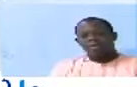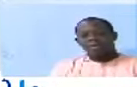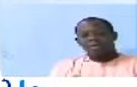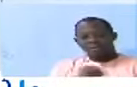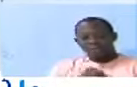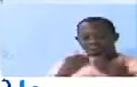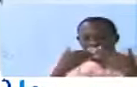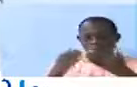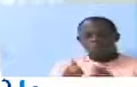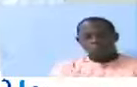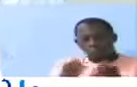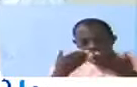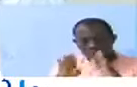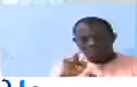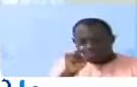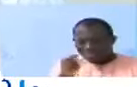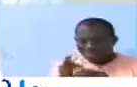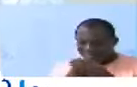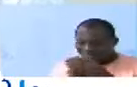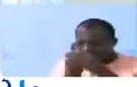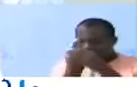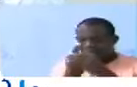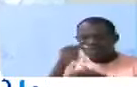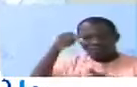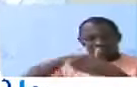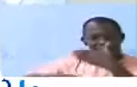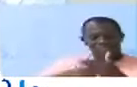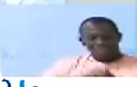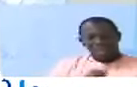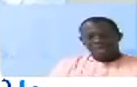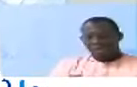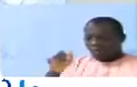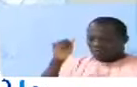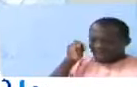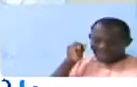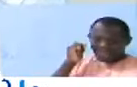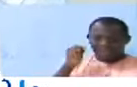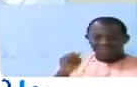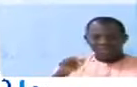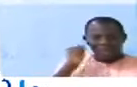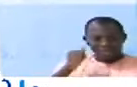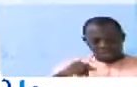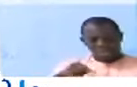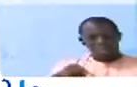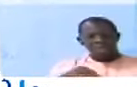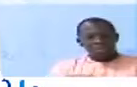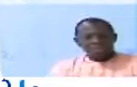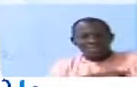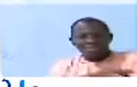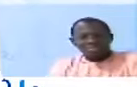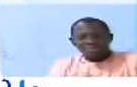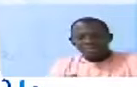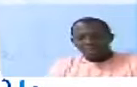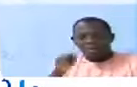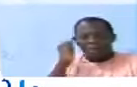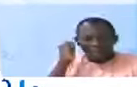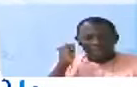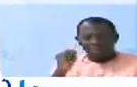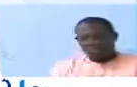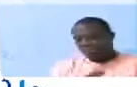He told me the way this nail penetrated my backbone, I don't think I will